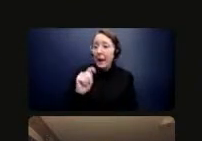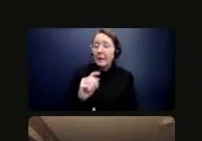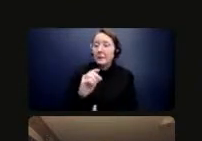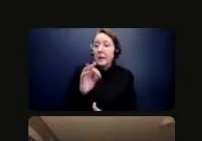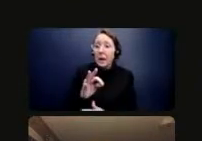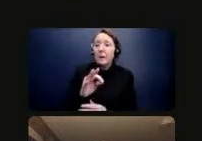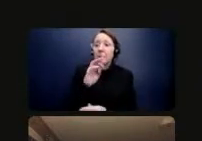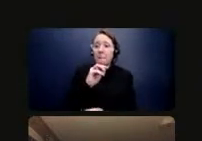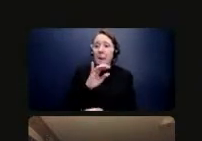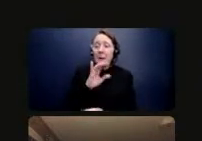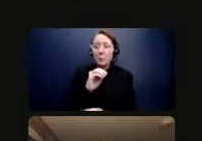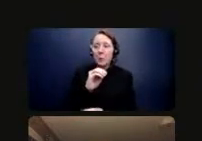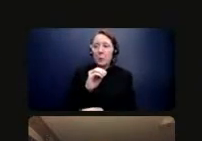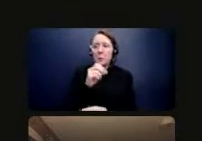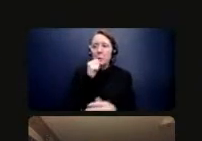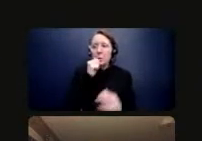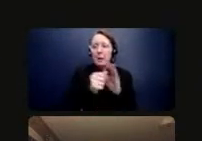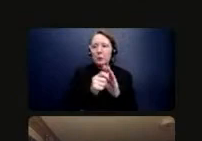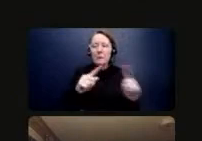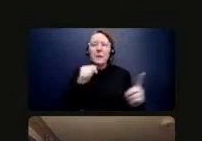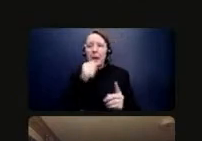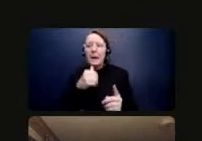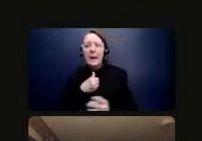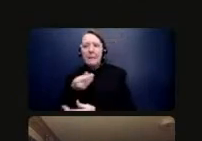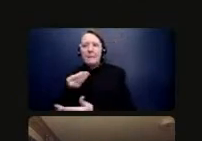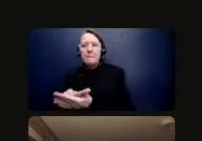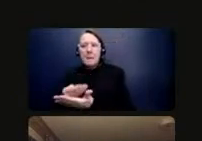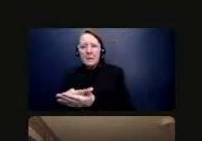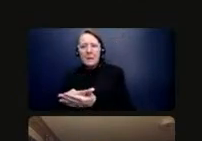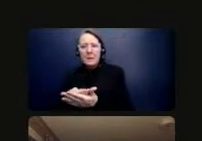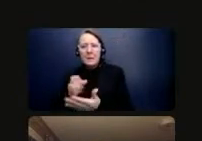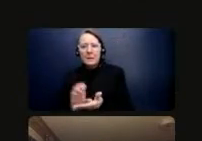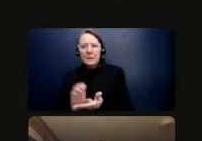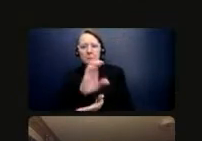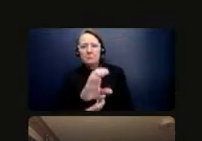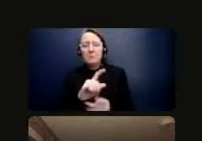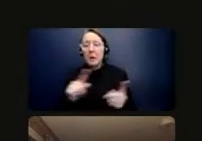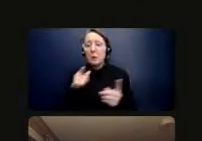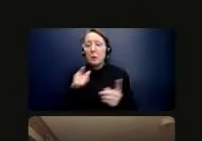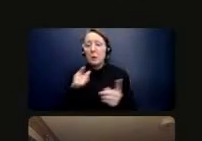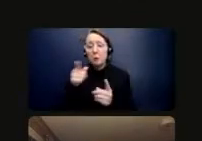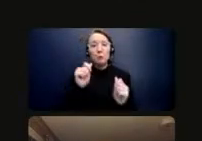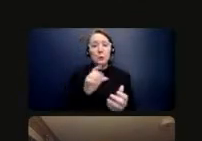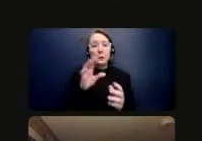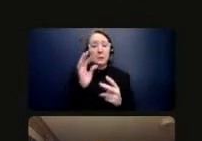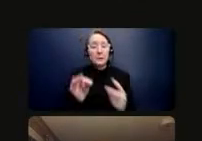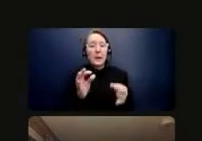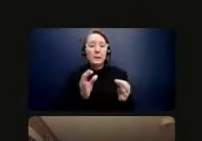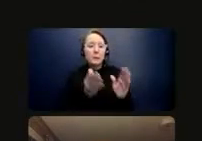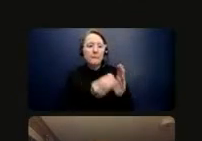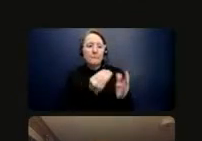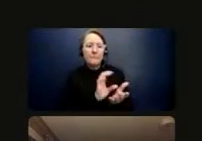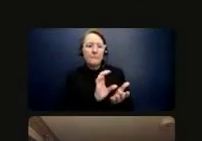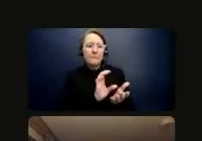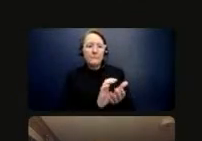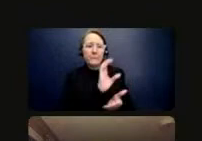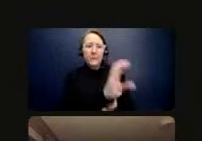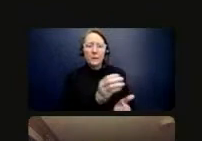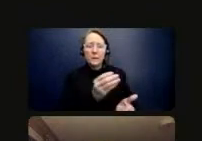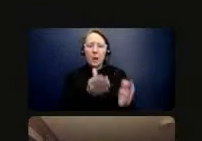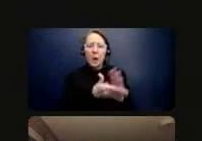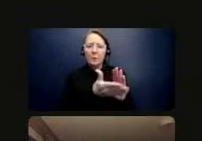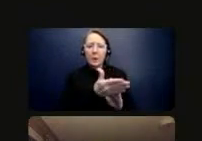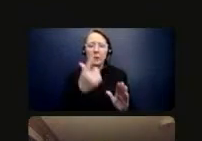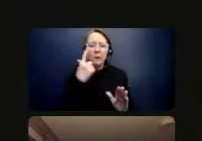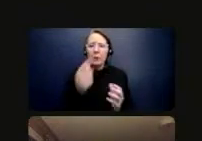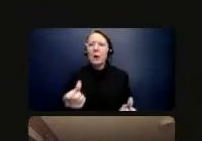but not have the dollars to fund them, or you could choose to fund operations at as many as